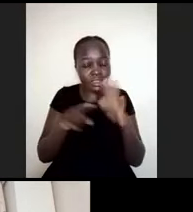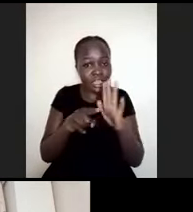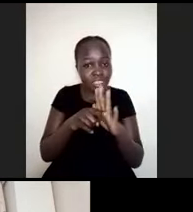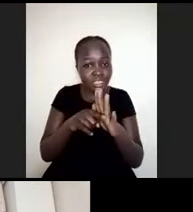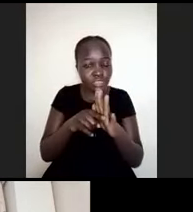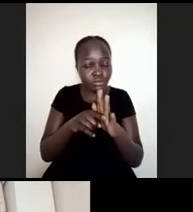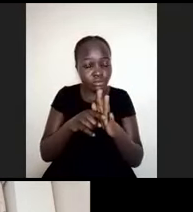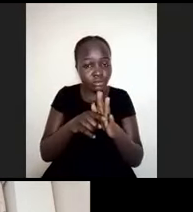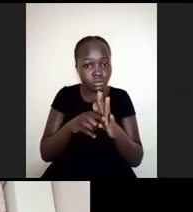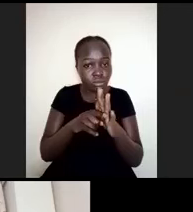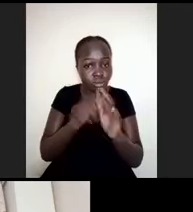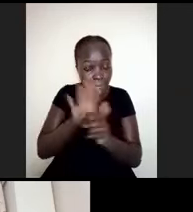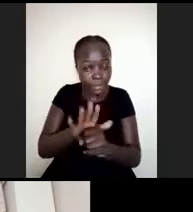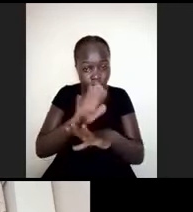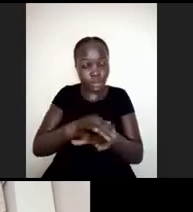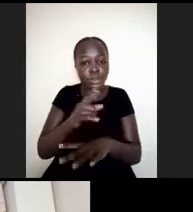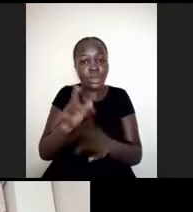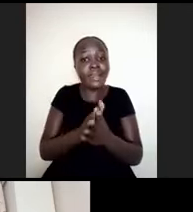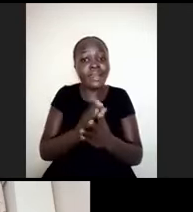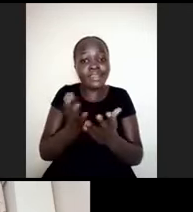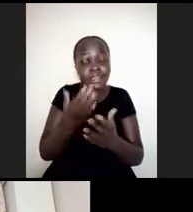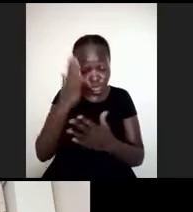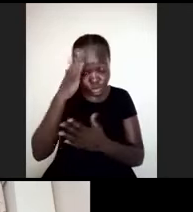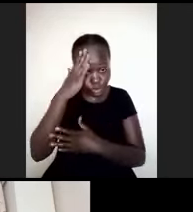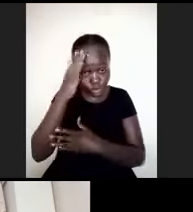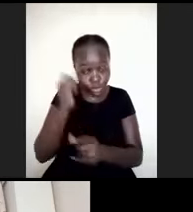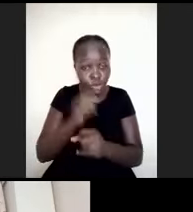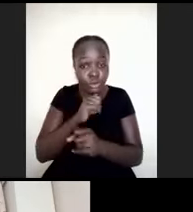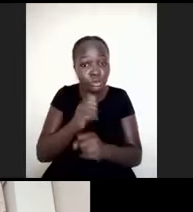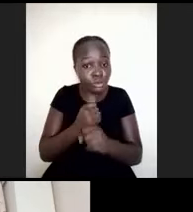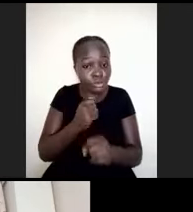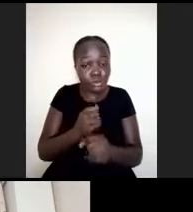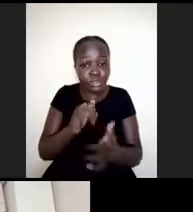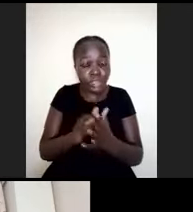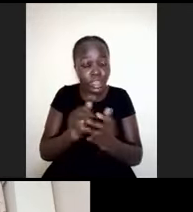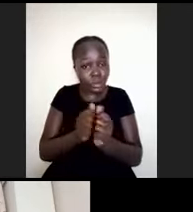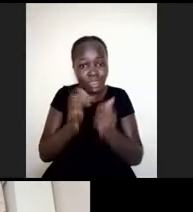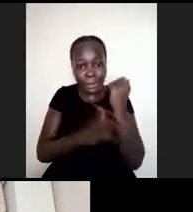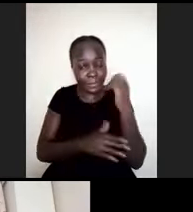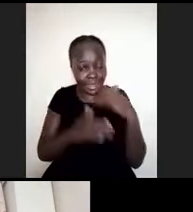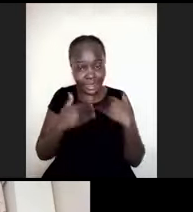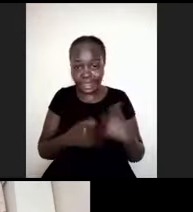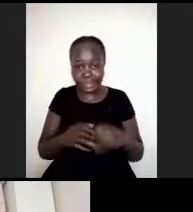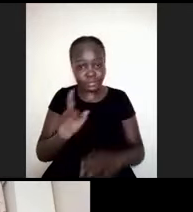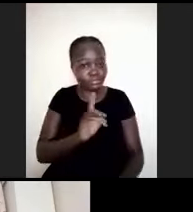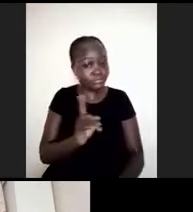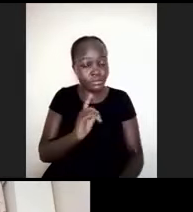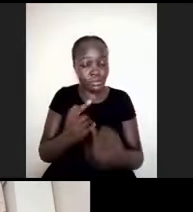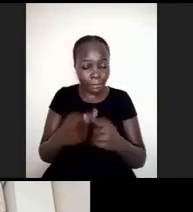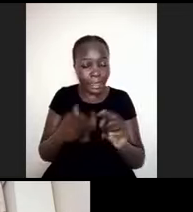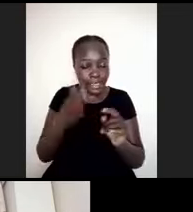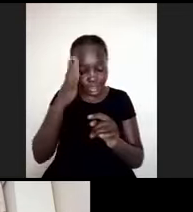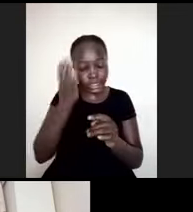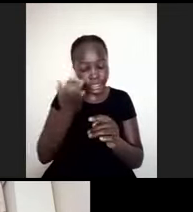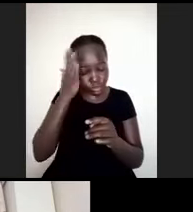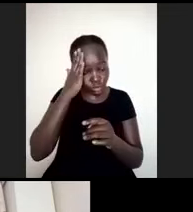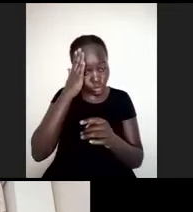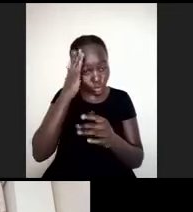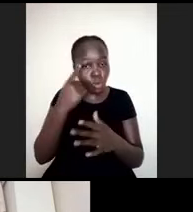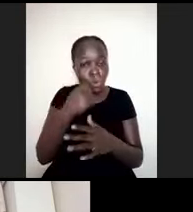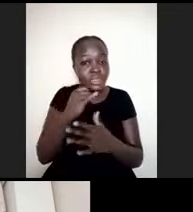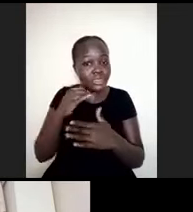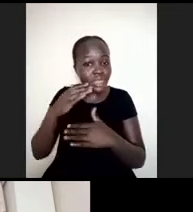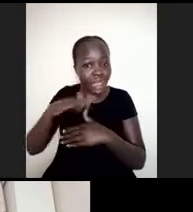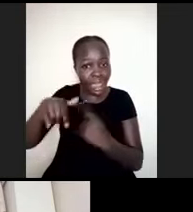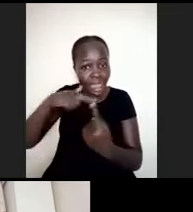out, yeah. They are not doing it with a bad heart, but they need to know who's around you, who's around your life.